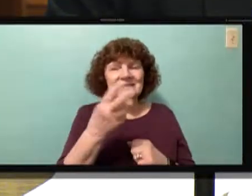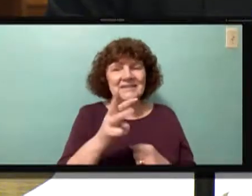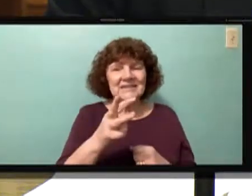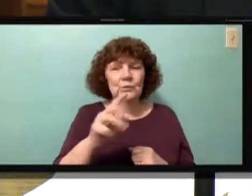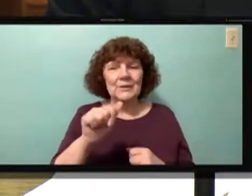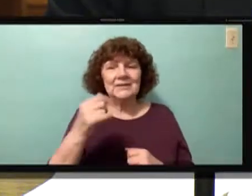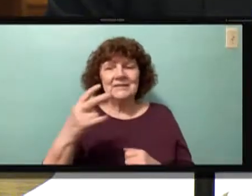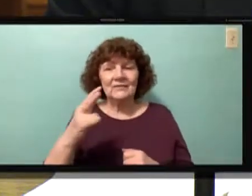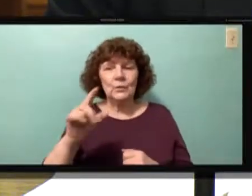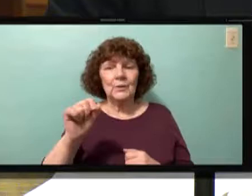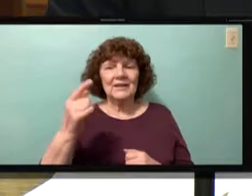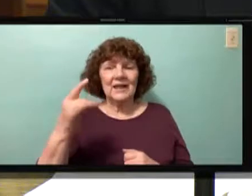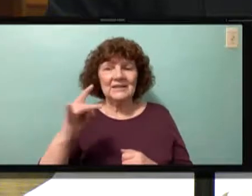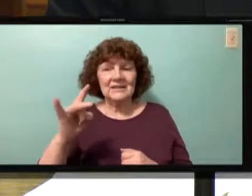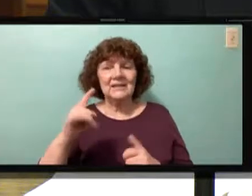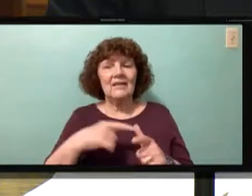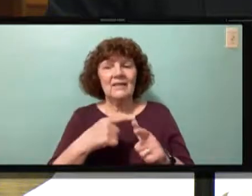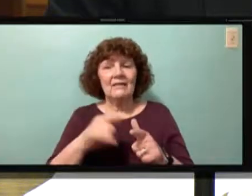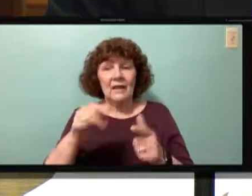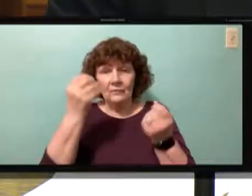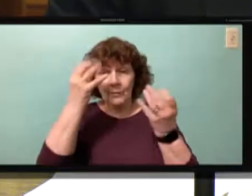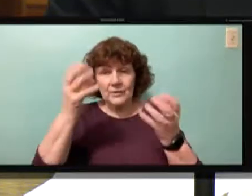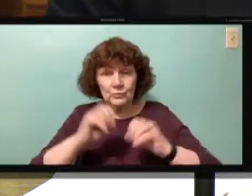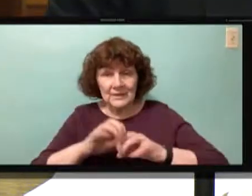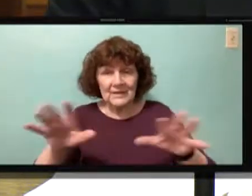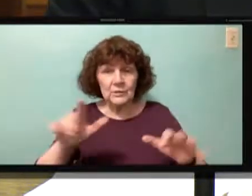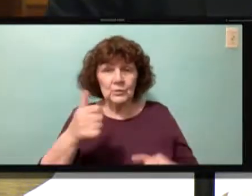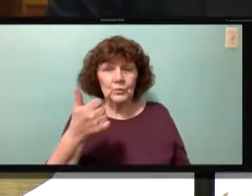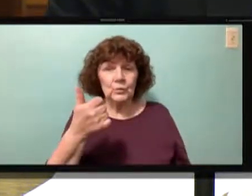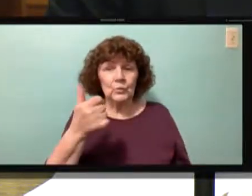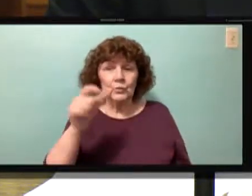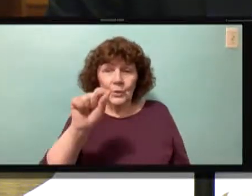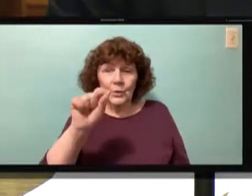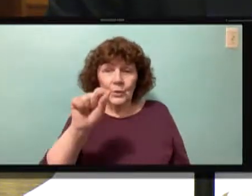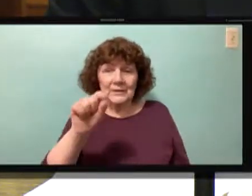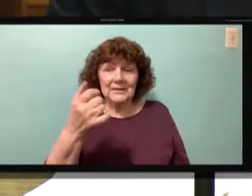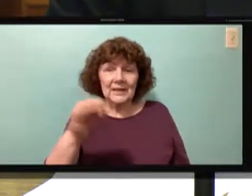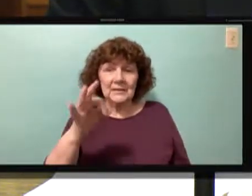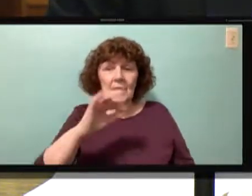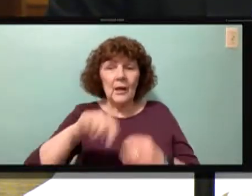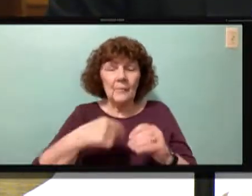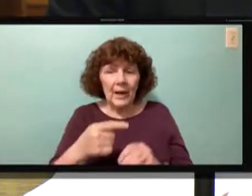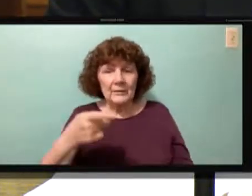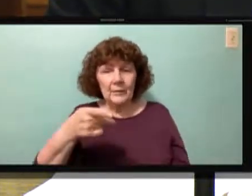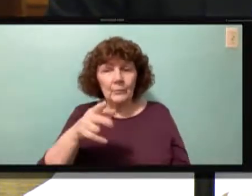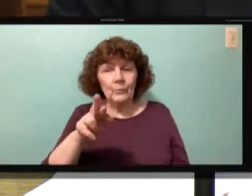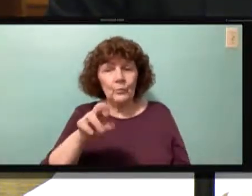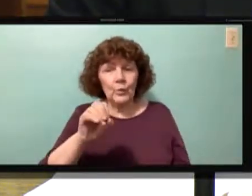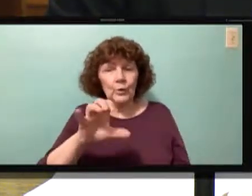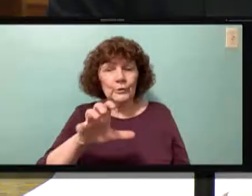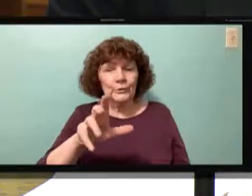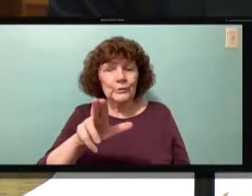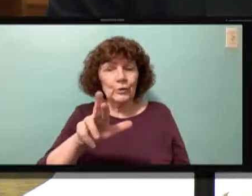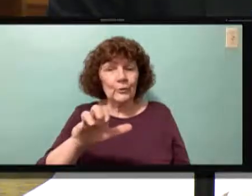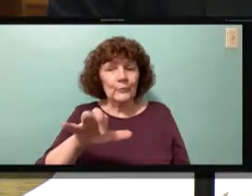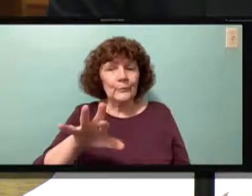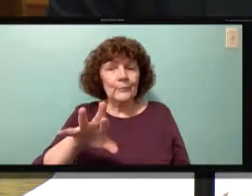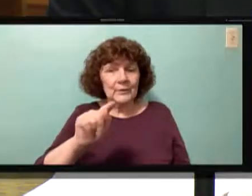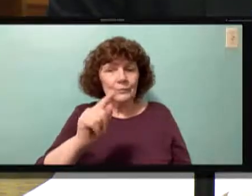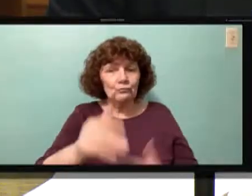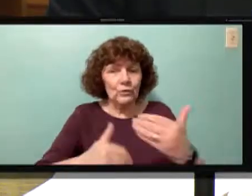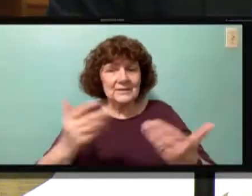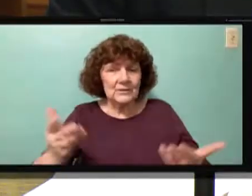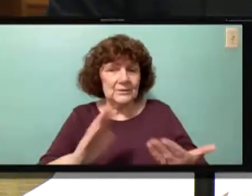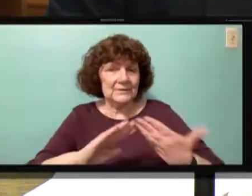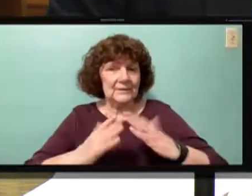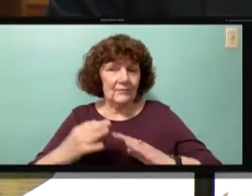released in 2019 of the procurement process within the city of Pittsburgh. So many of our finding, or